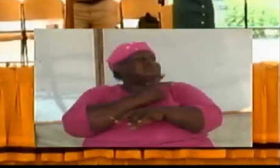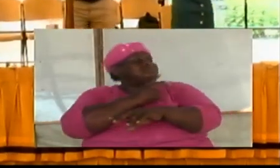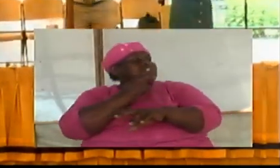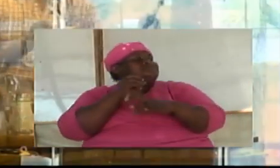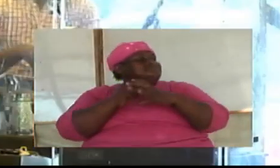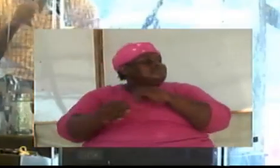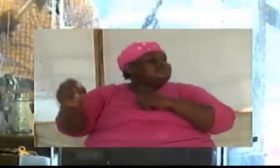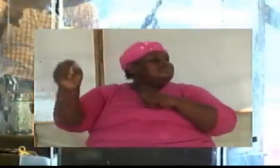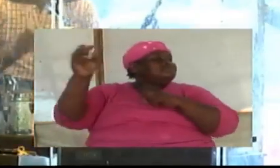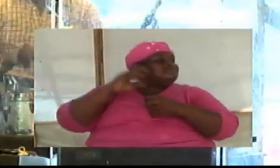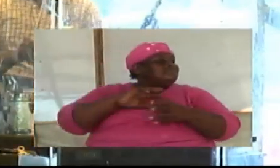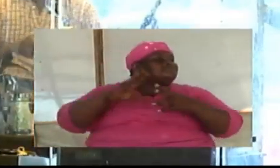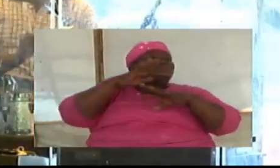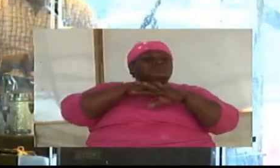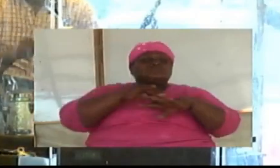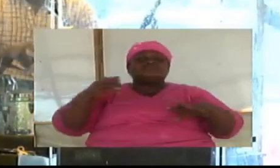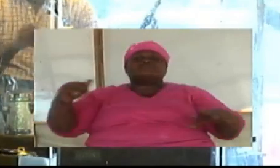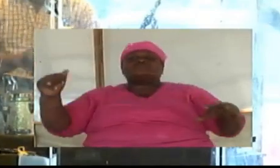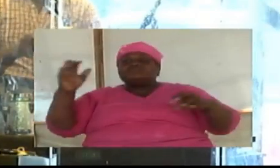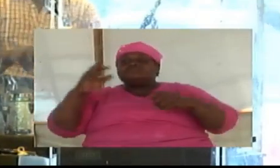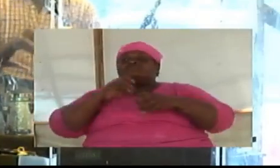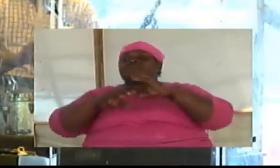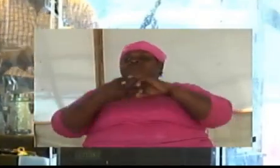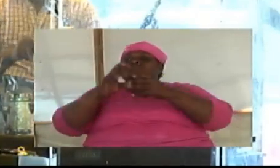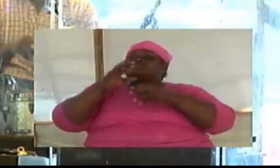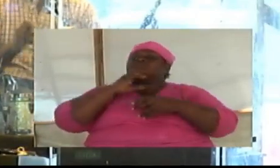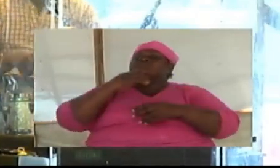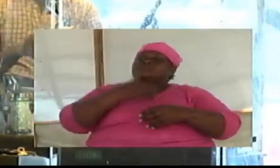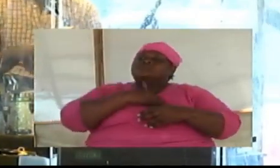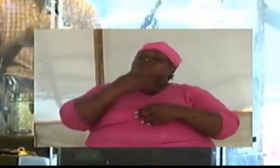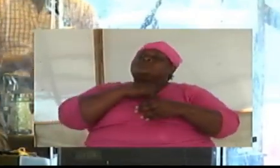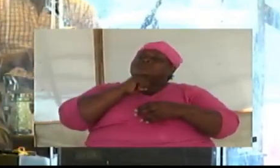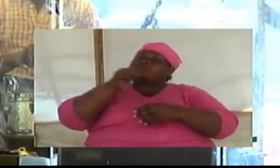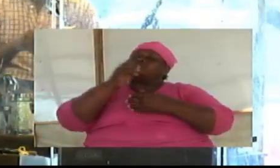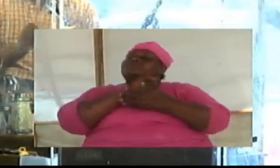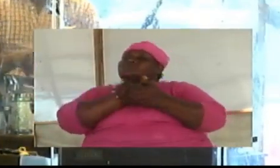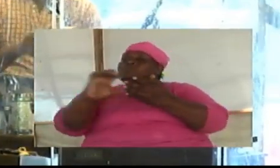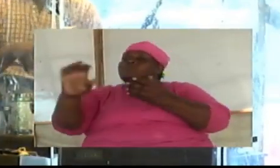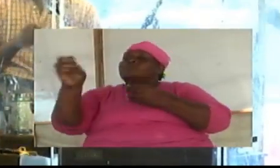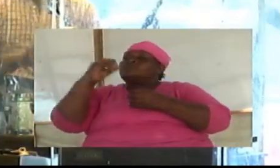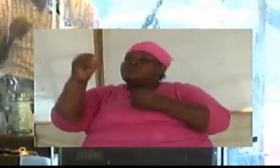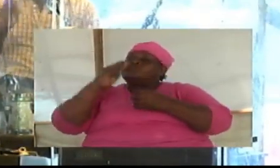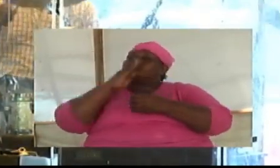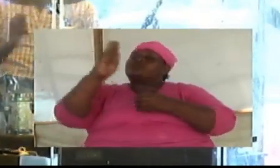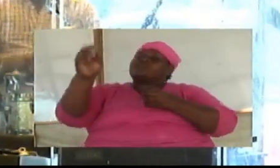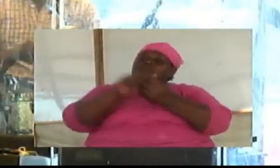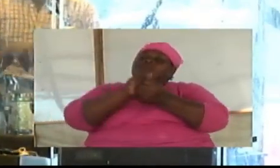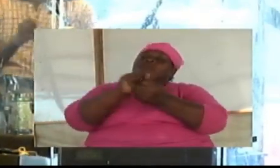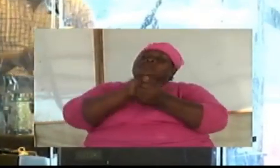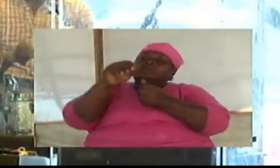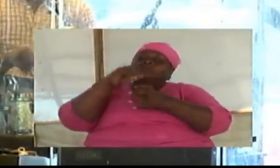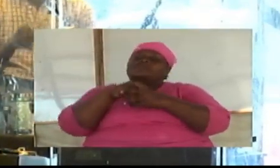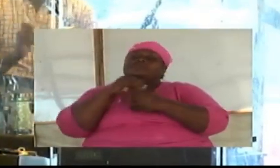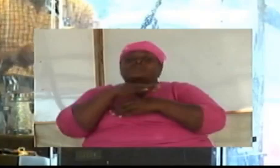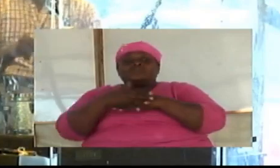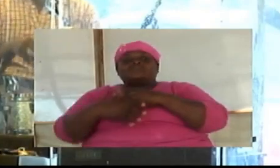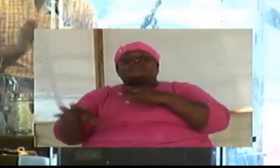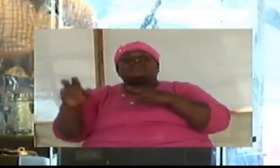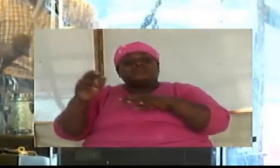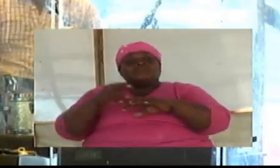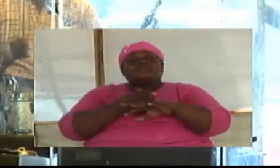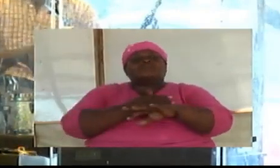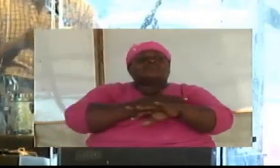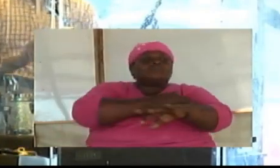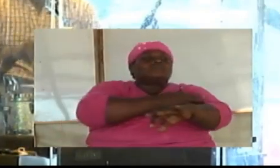Oh, there's a fountain flowing for the soul of clean. Only washed in the blood of